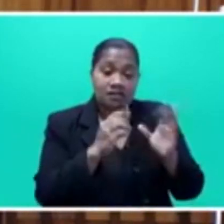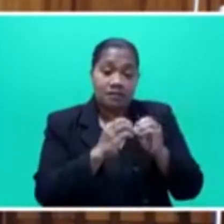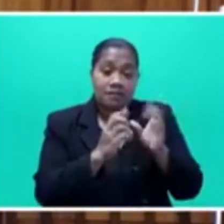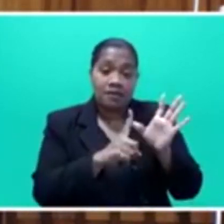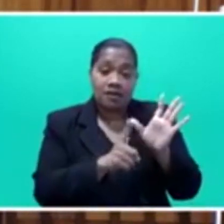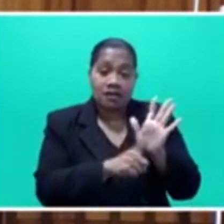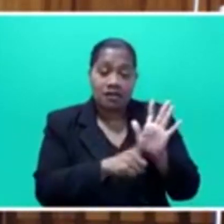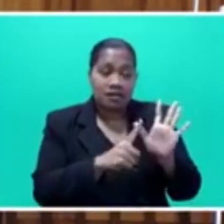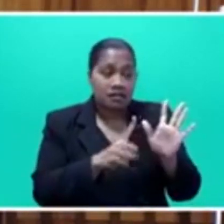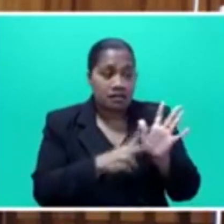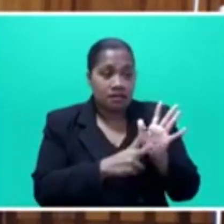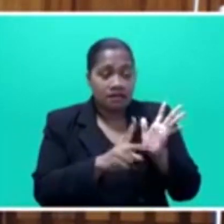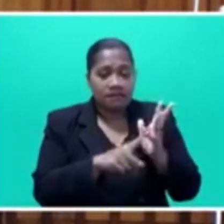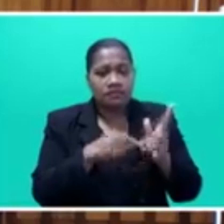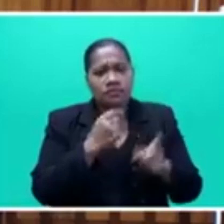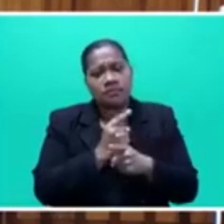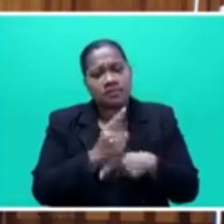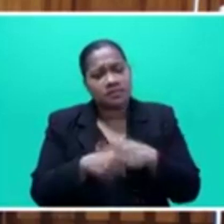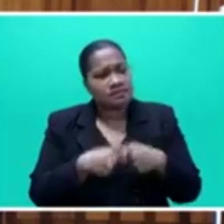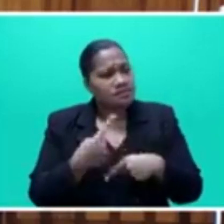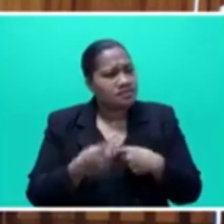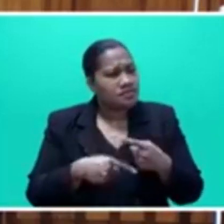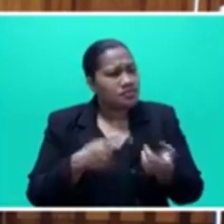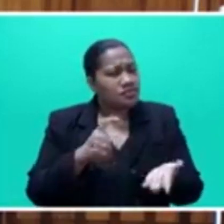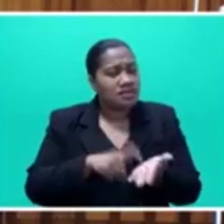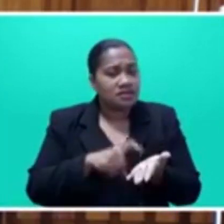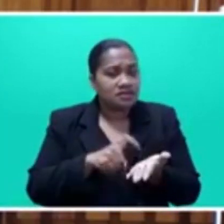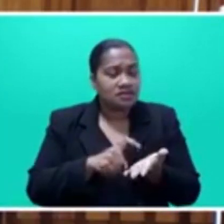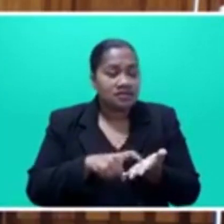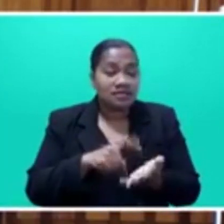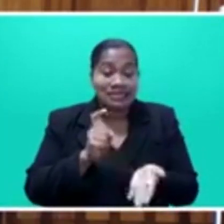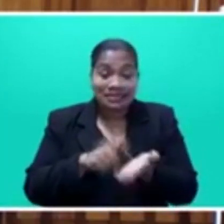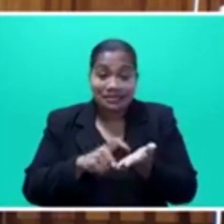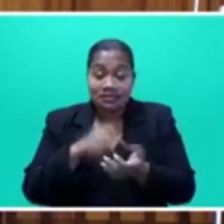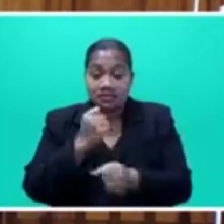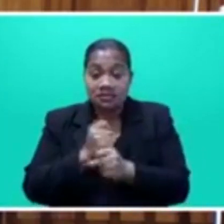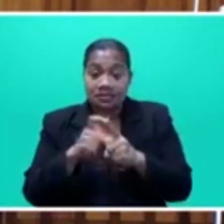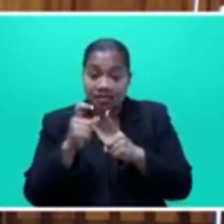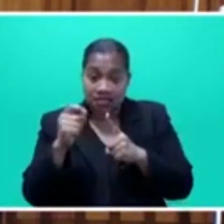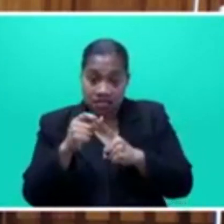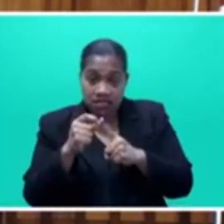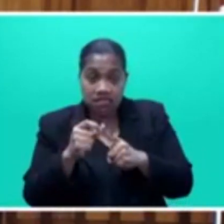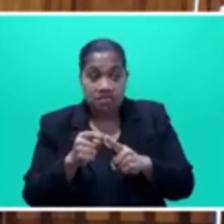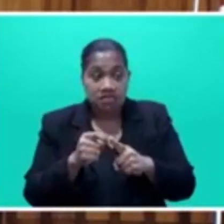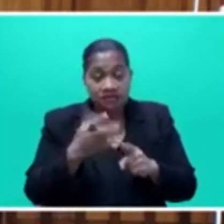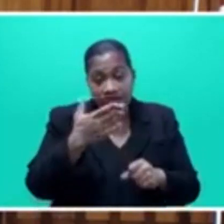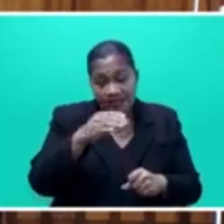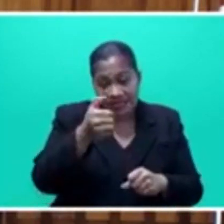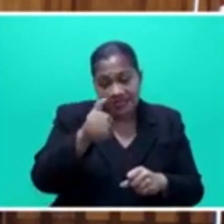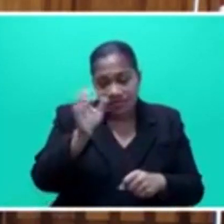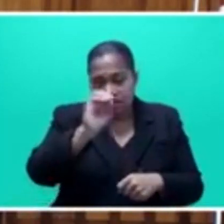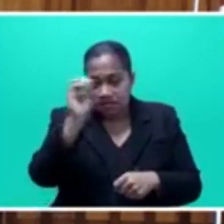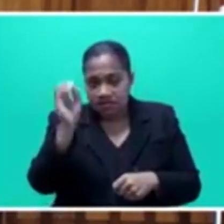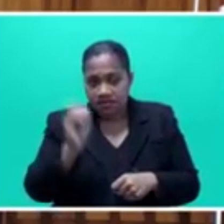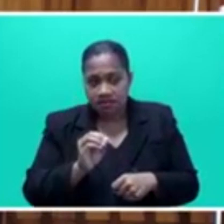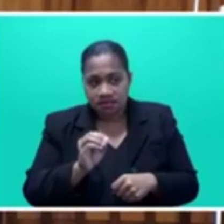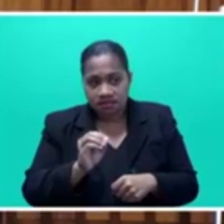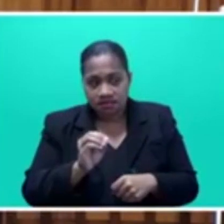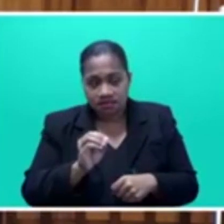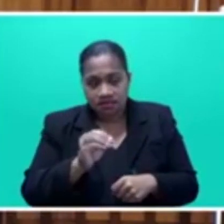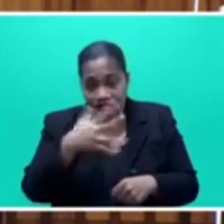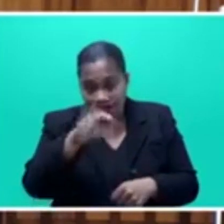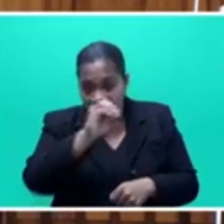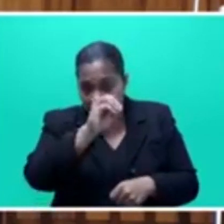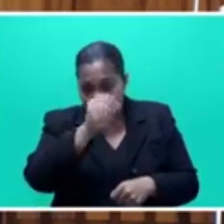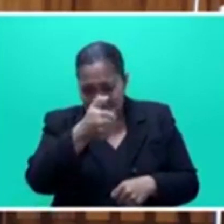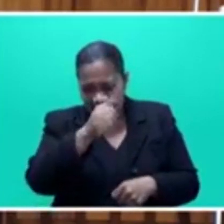debt. Mr. Speaker, sir, the debt to GDP was 56%. Order. The debt to GDP was